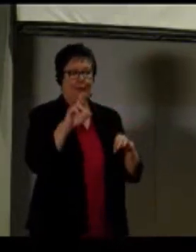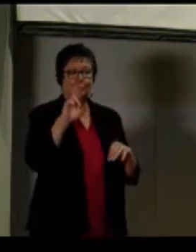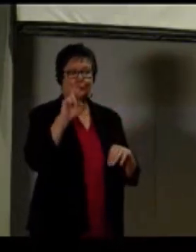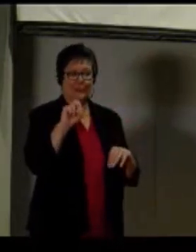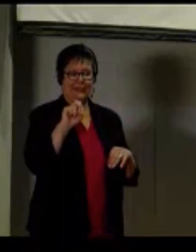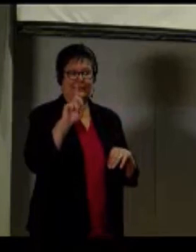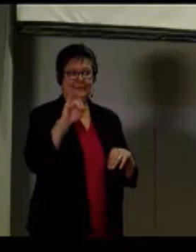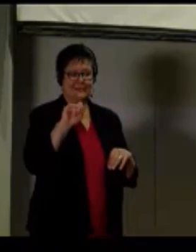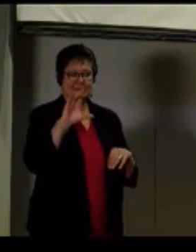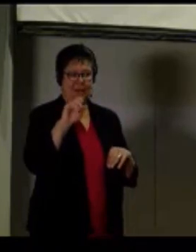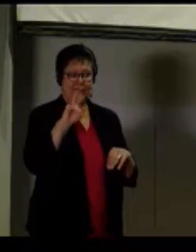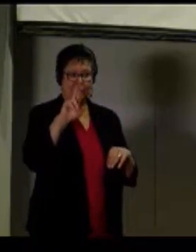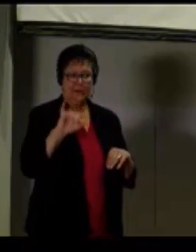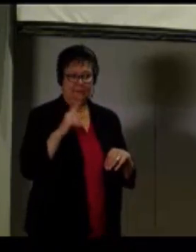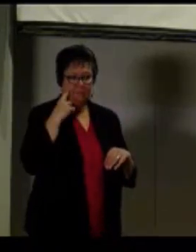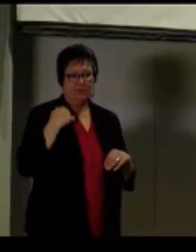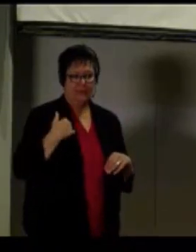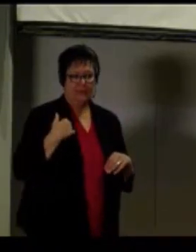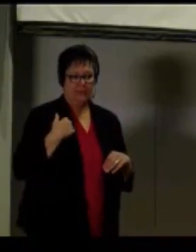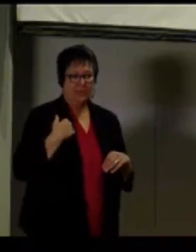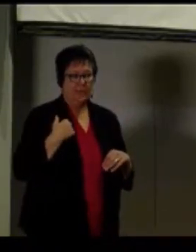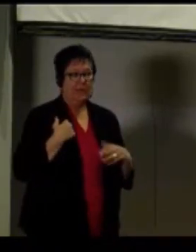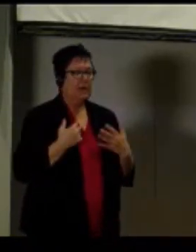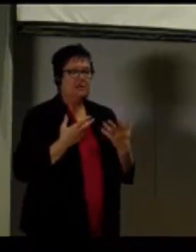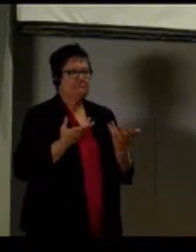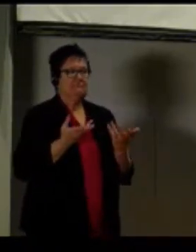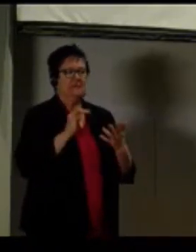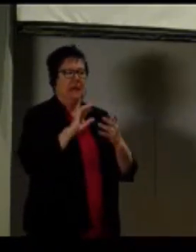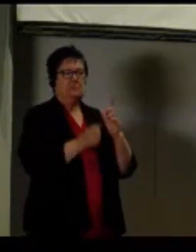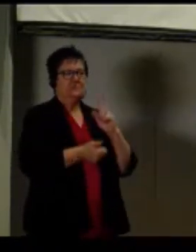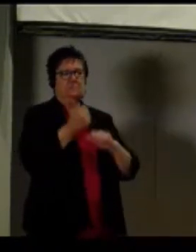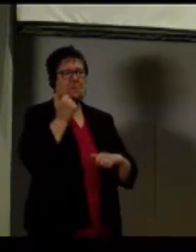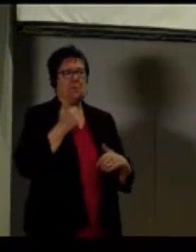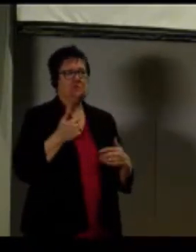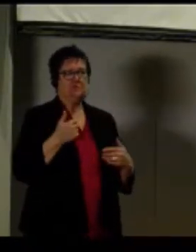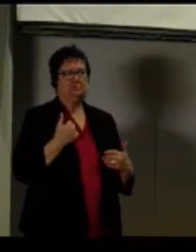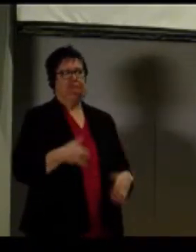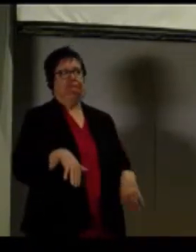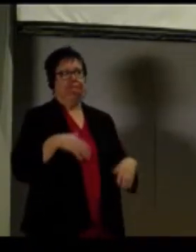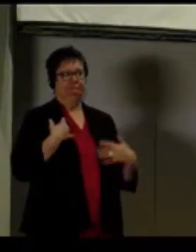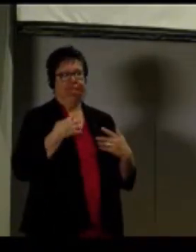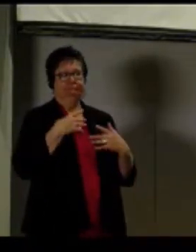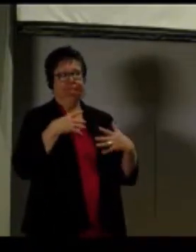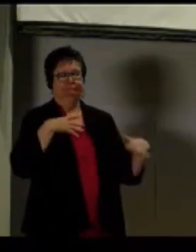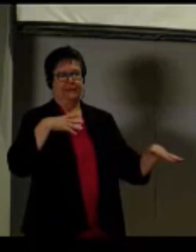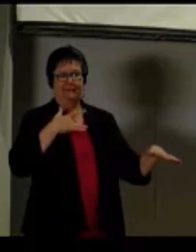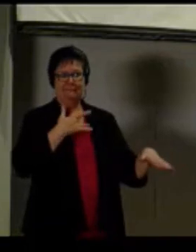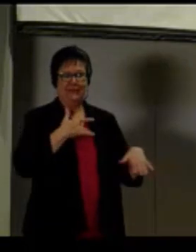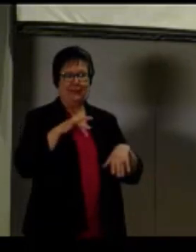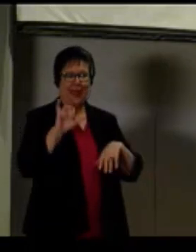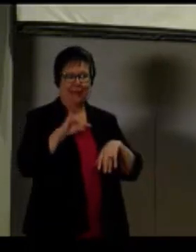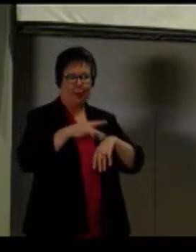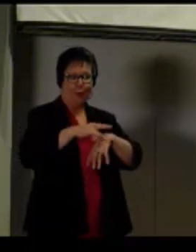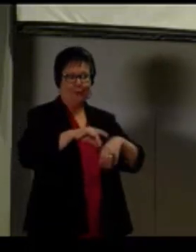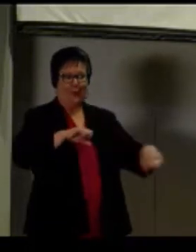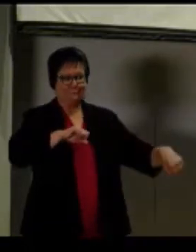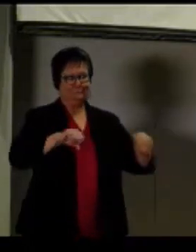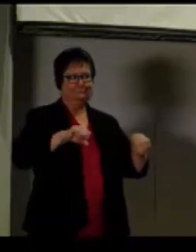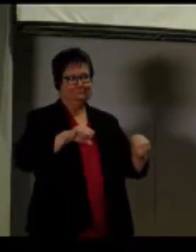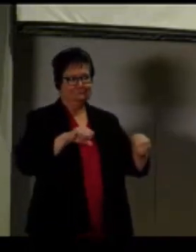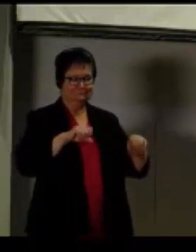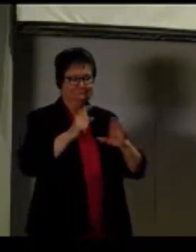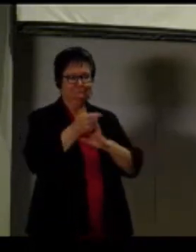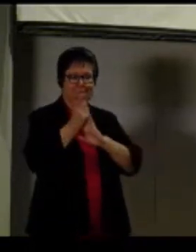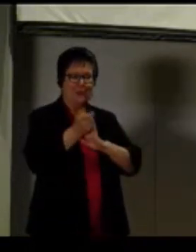rediscovery. So I think for me, that was the most seismic moment, was just, being